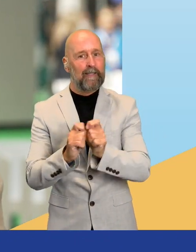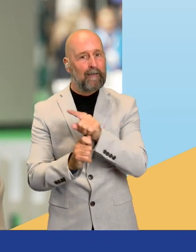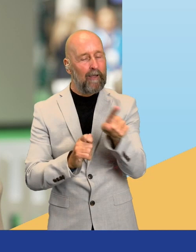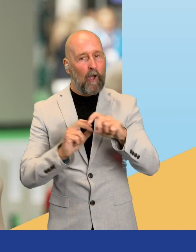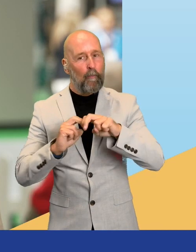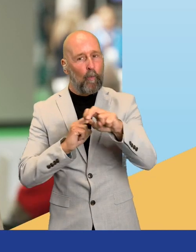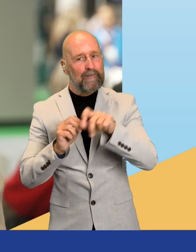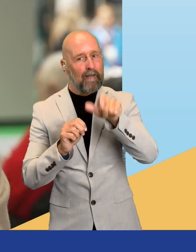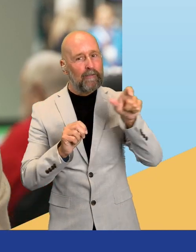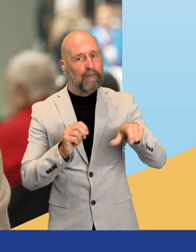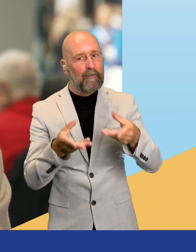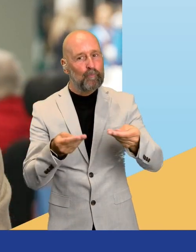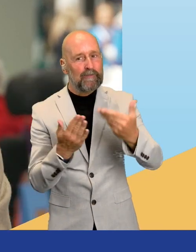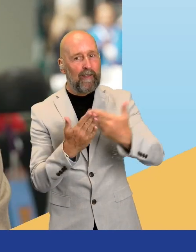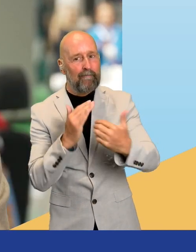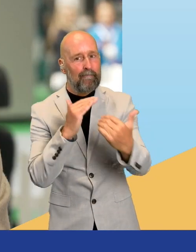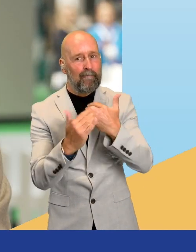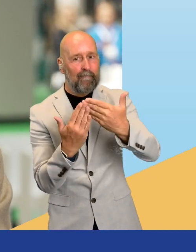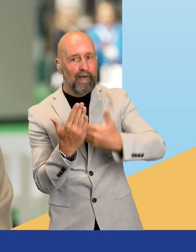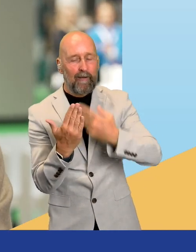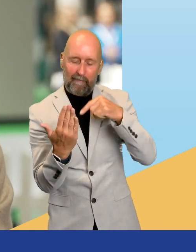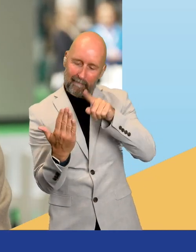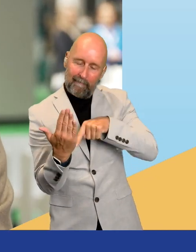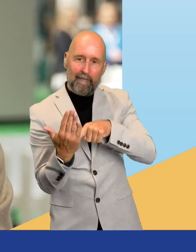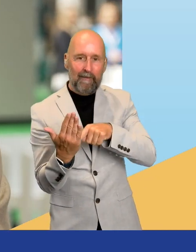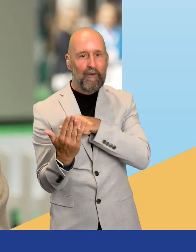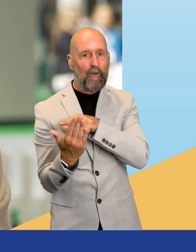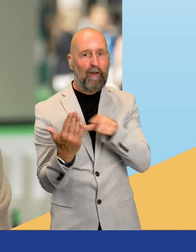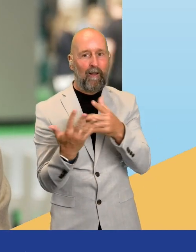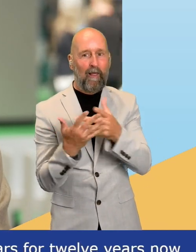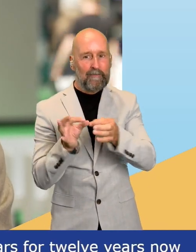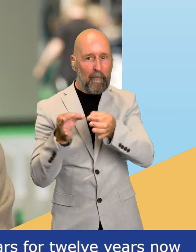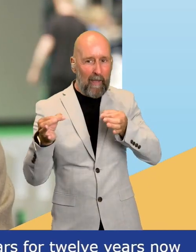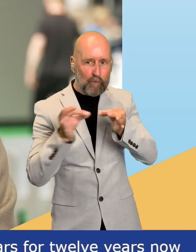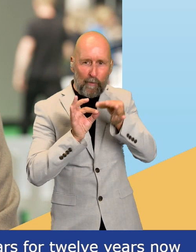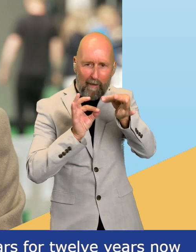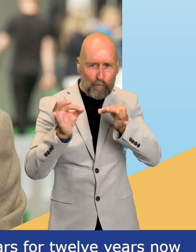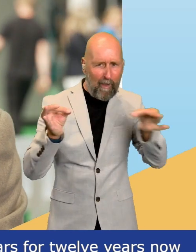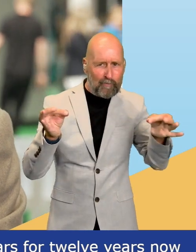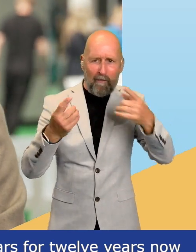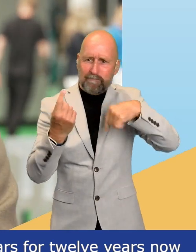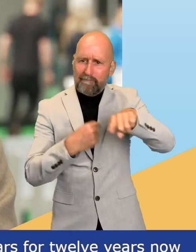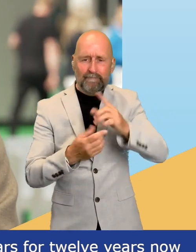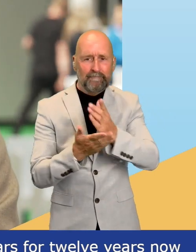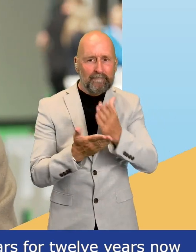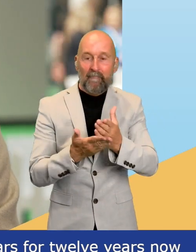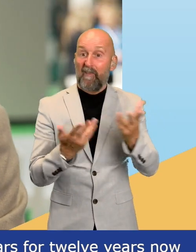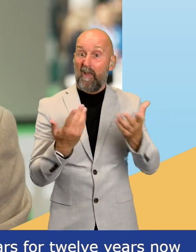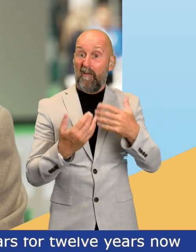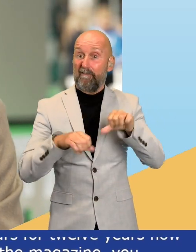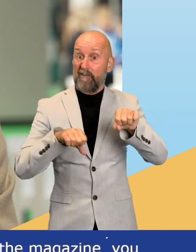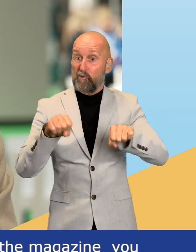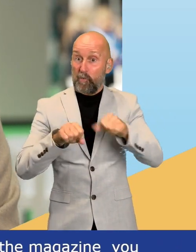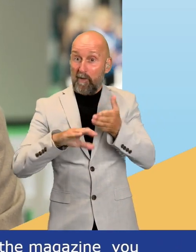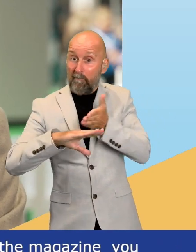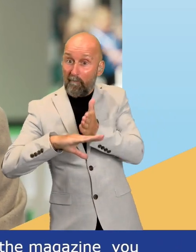Motability customer, which is very interesting because we get to look at, I do lots of measurements for the cars to see whether a scooter would fit in the boot or in a